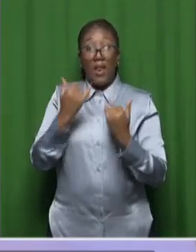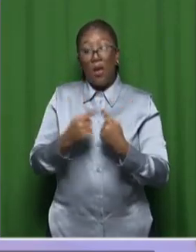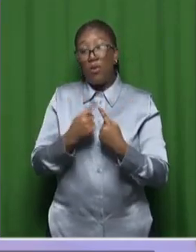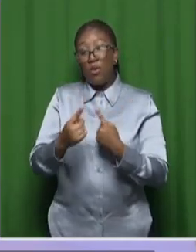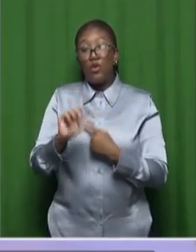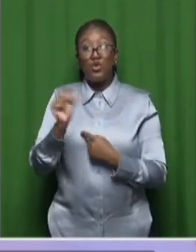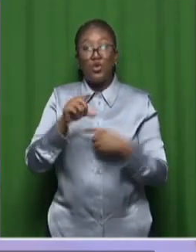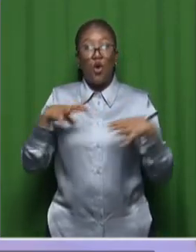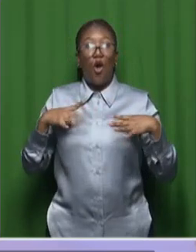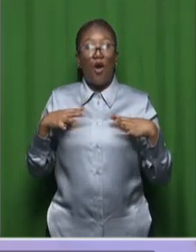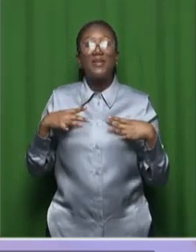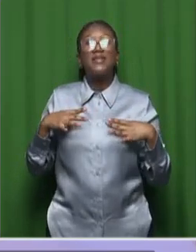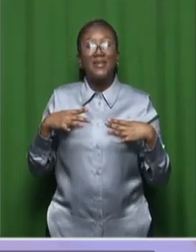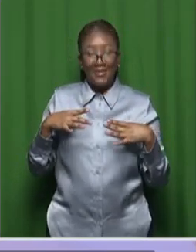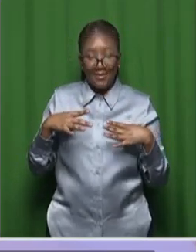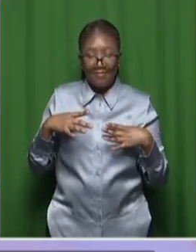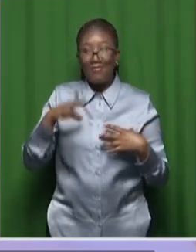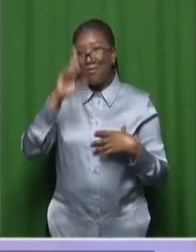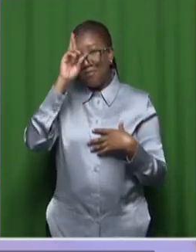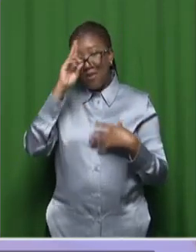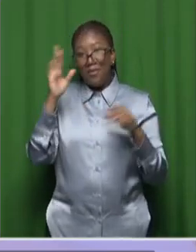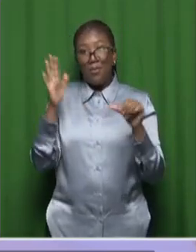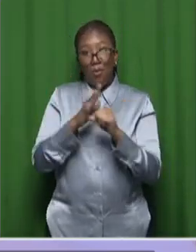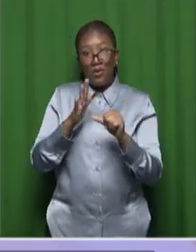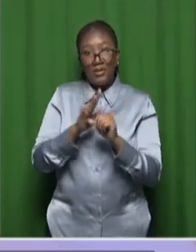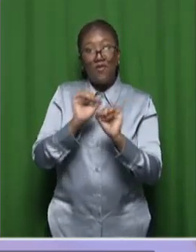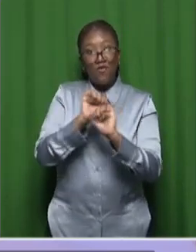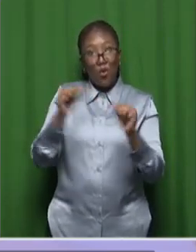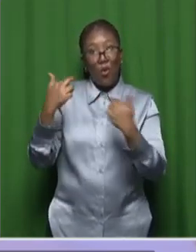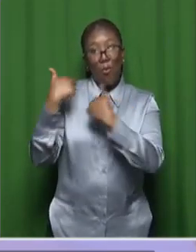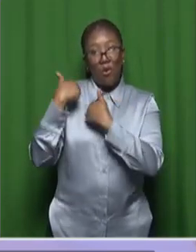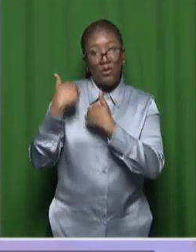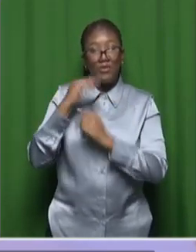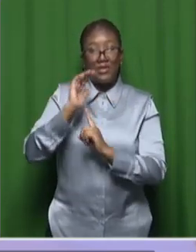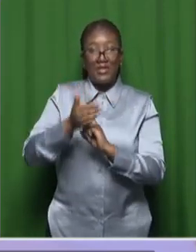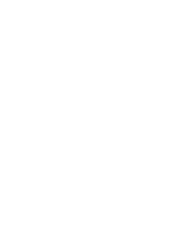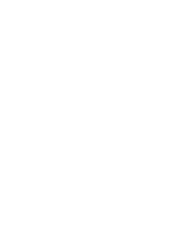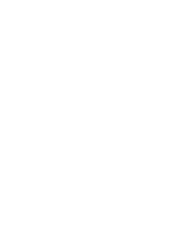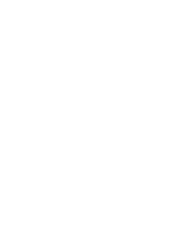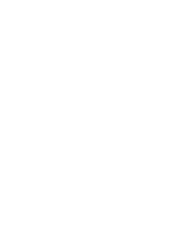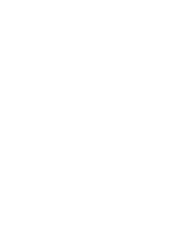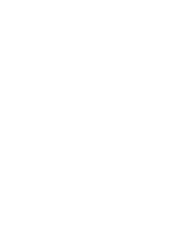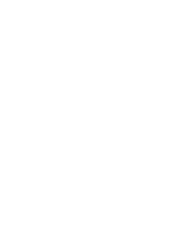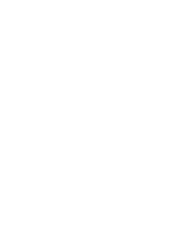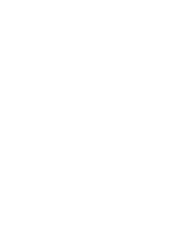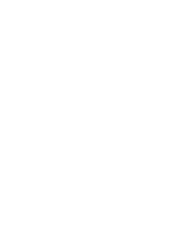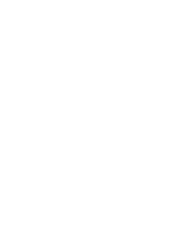also move forward. Remember that cybersecurity is a shared responsibility. Again, thank you to him for joining us at this hour.